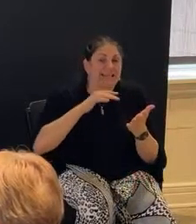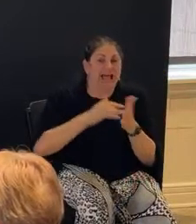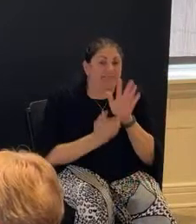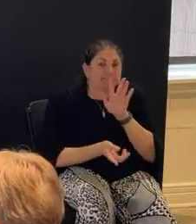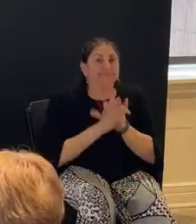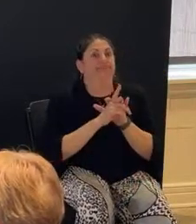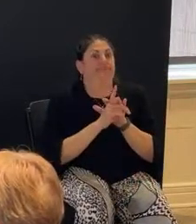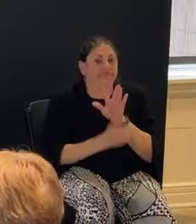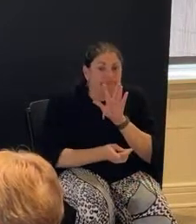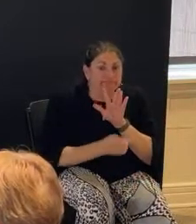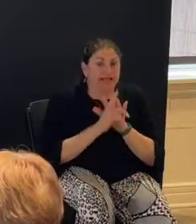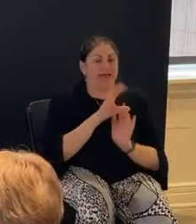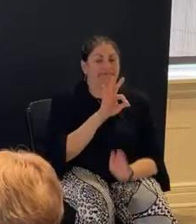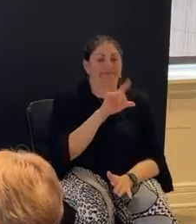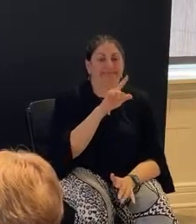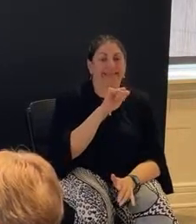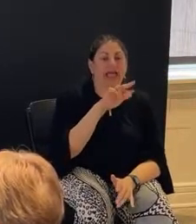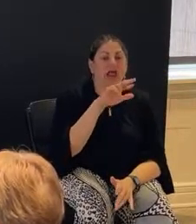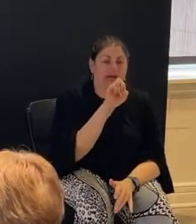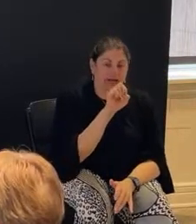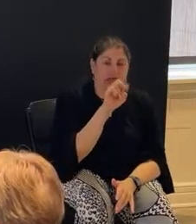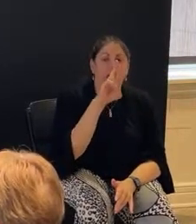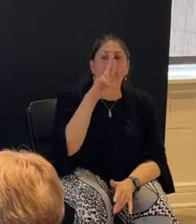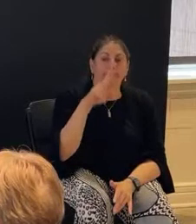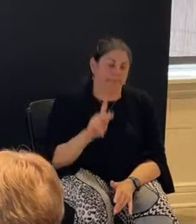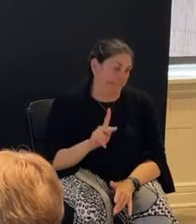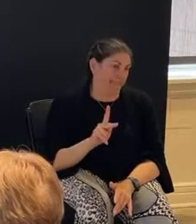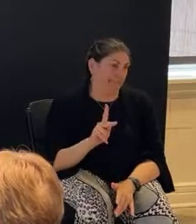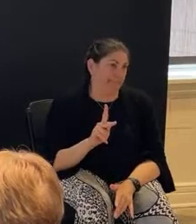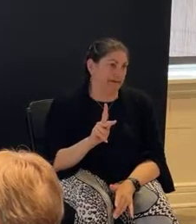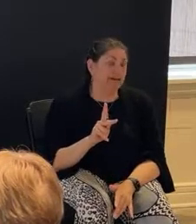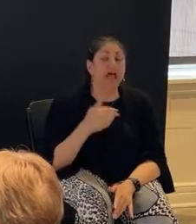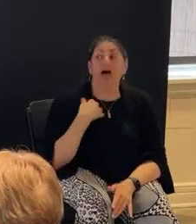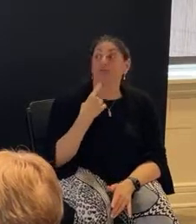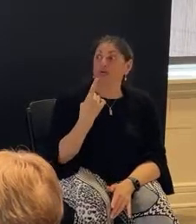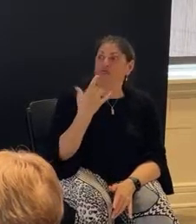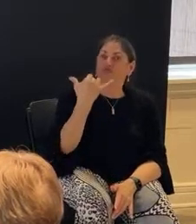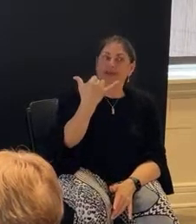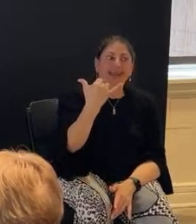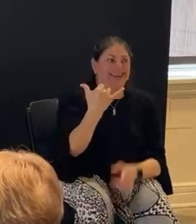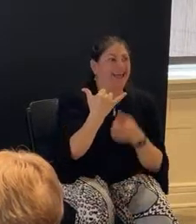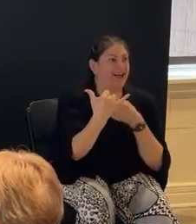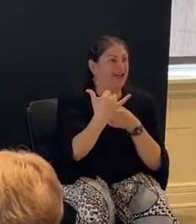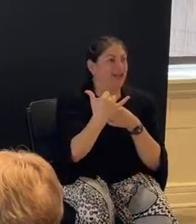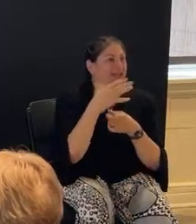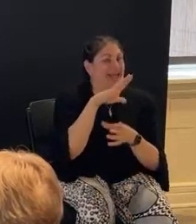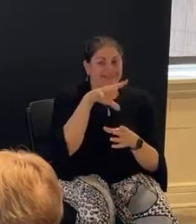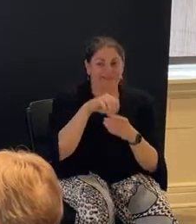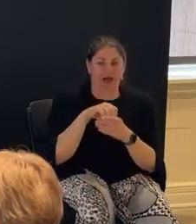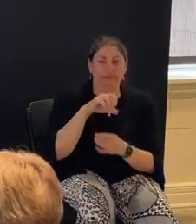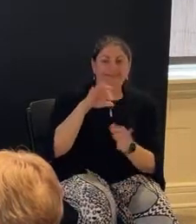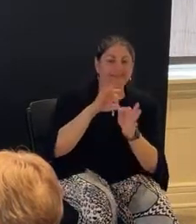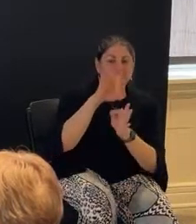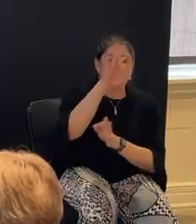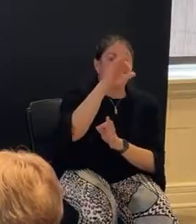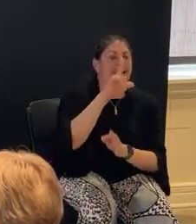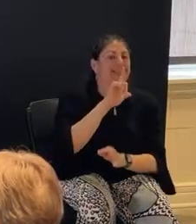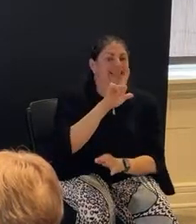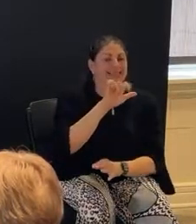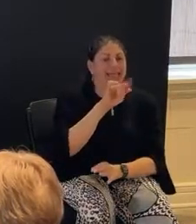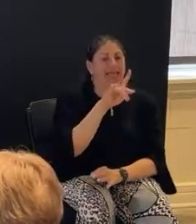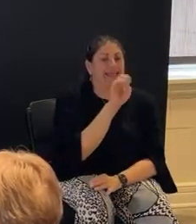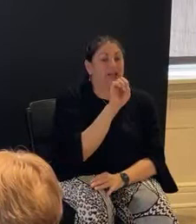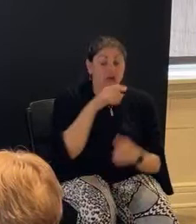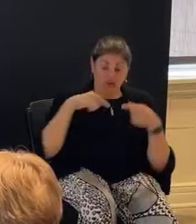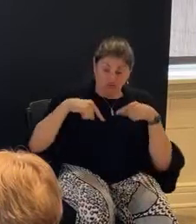now where this is a long involved tale, but it involves Spirit Lake, and so Spirit Lake in